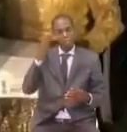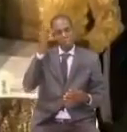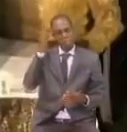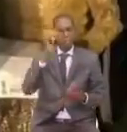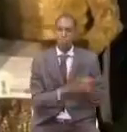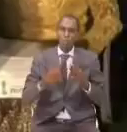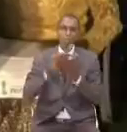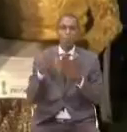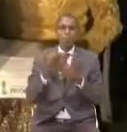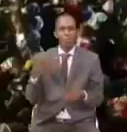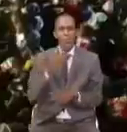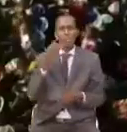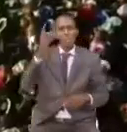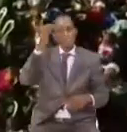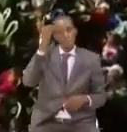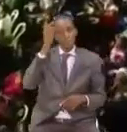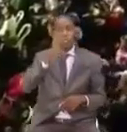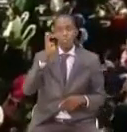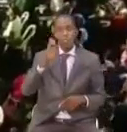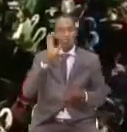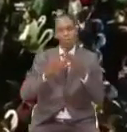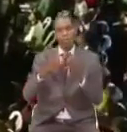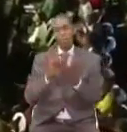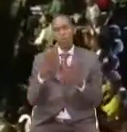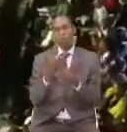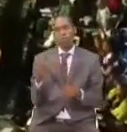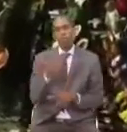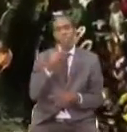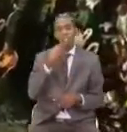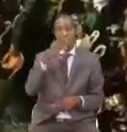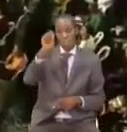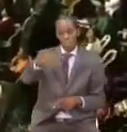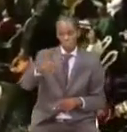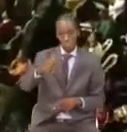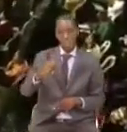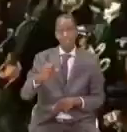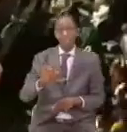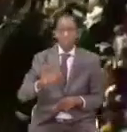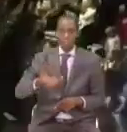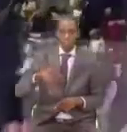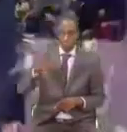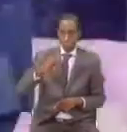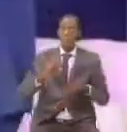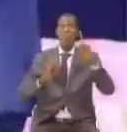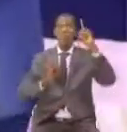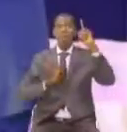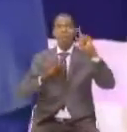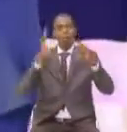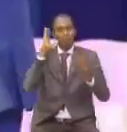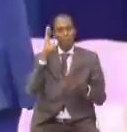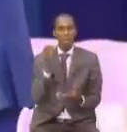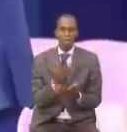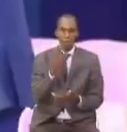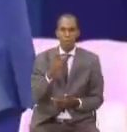demons will run away from you. It says, yea, yes, I will help you.